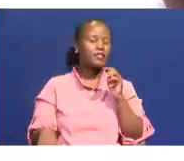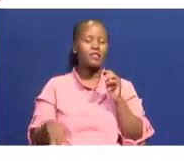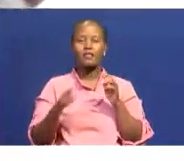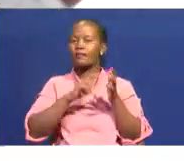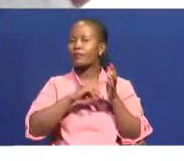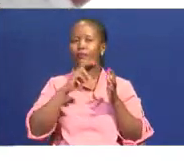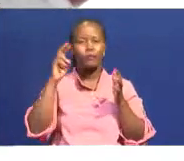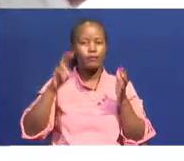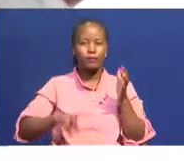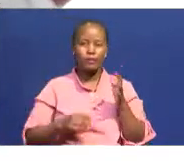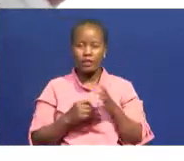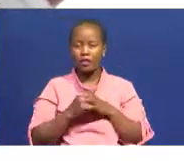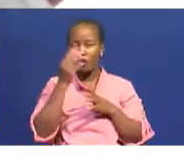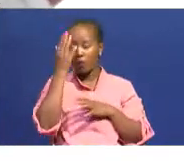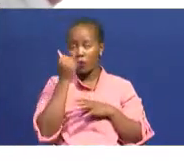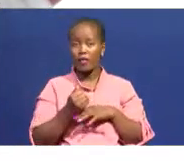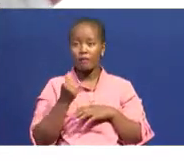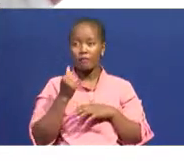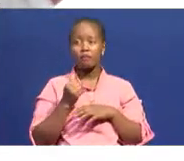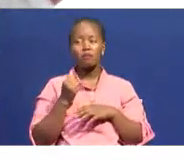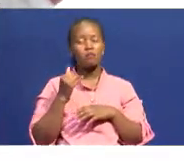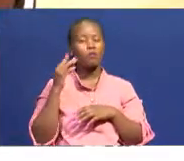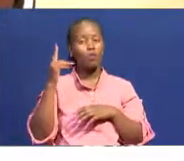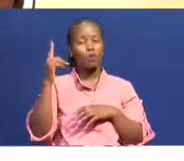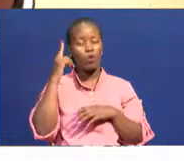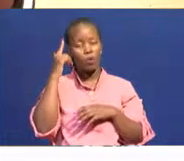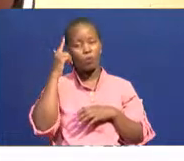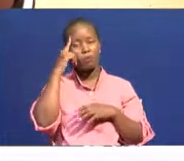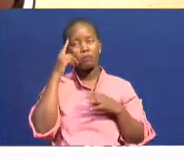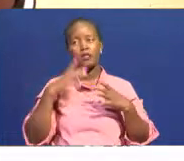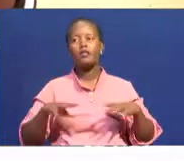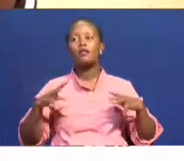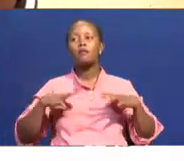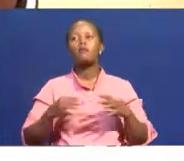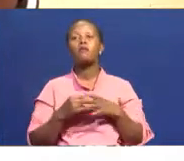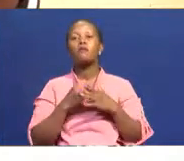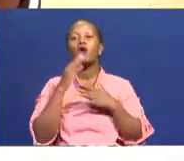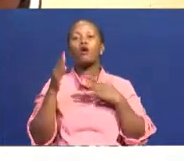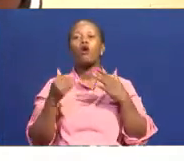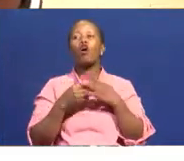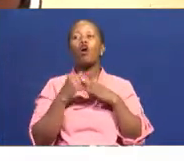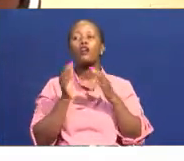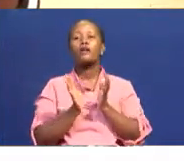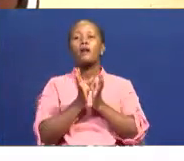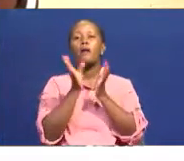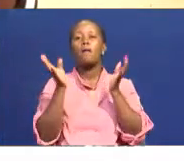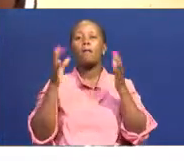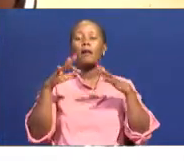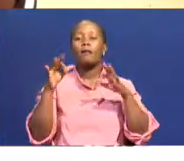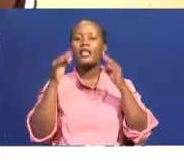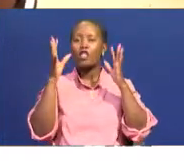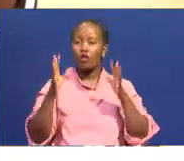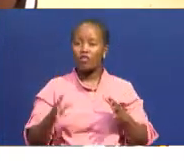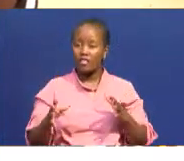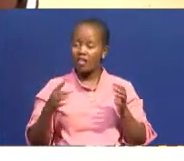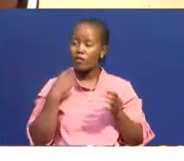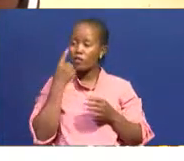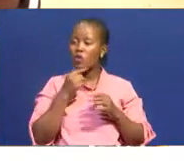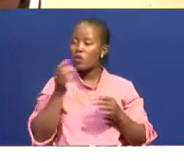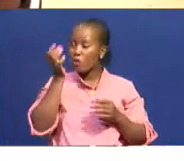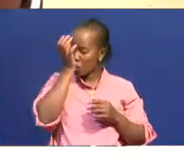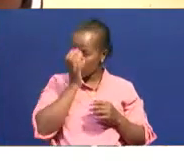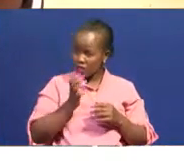right now, because the law is for the people. To all public officers who disregard or show